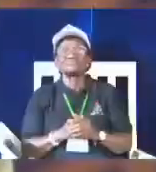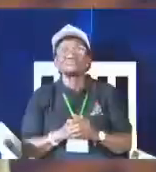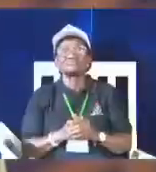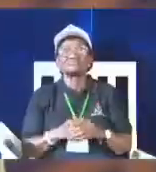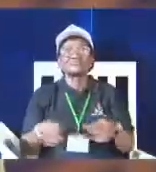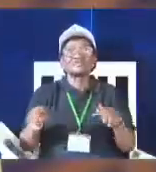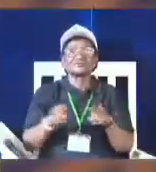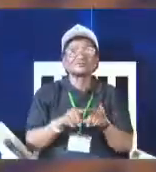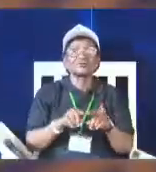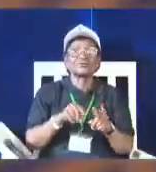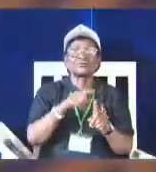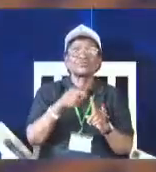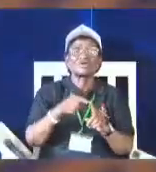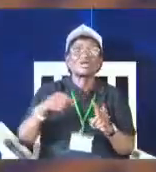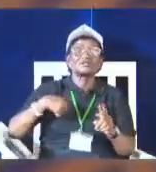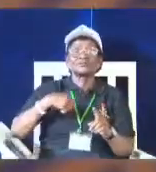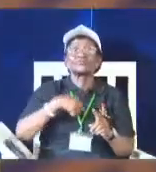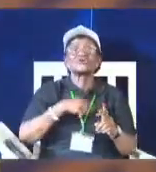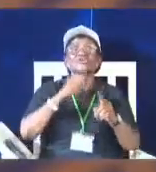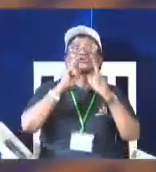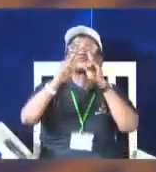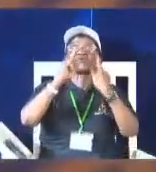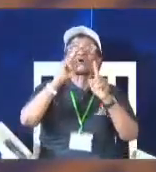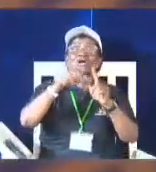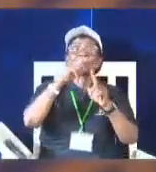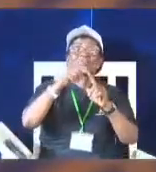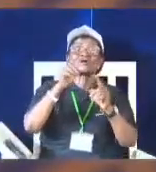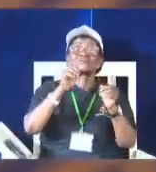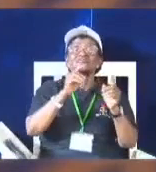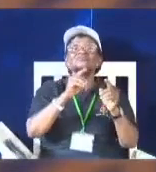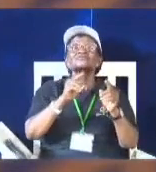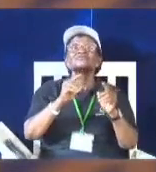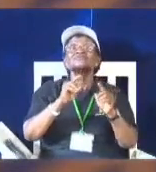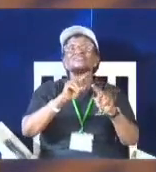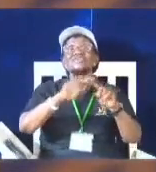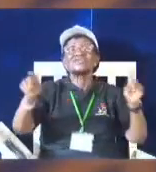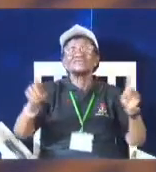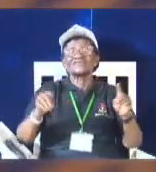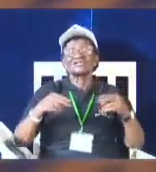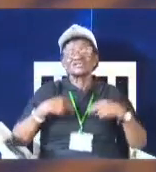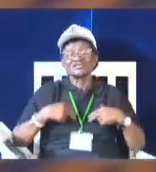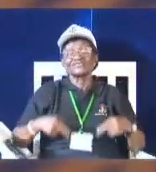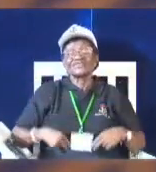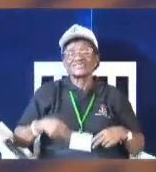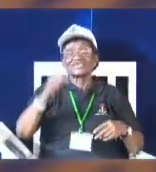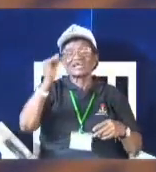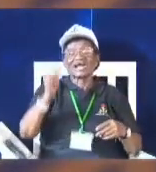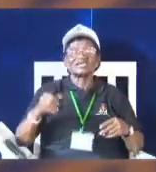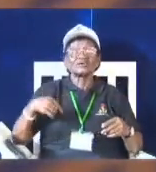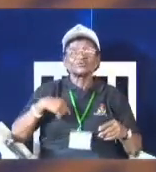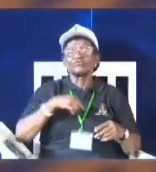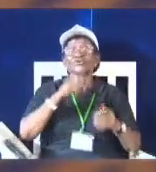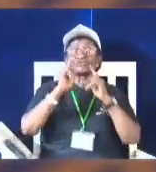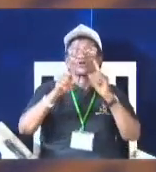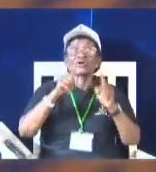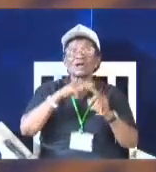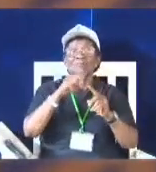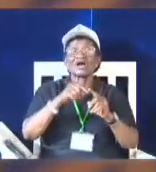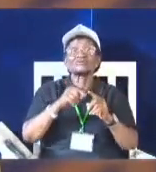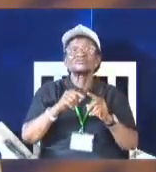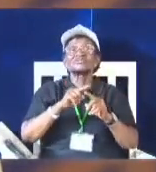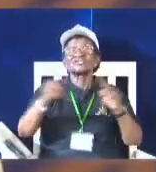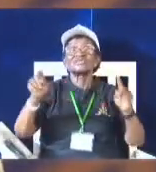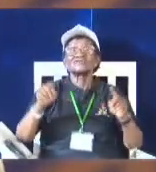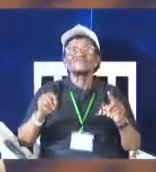So when we talk about deliverance, basically we're talking about deliverance from